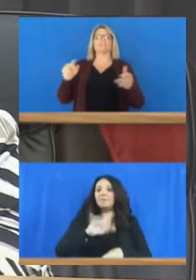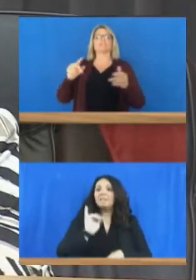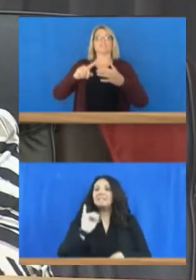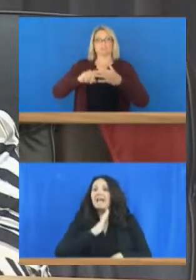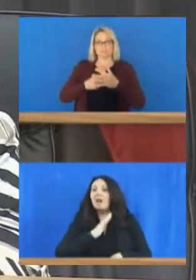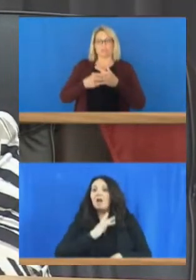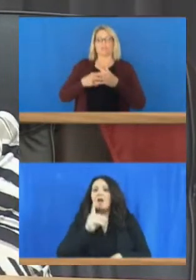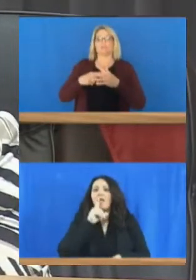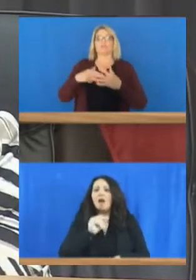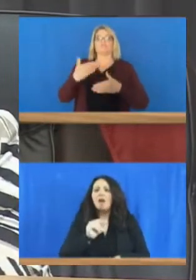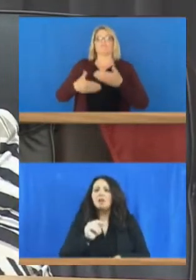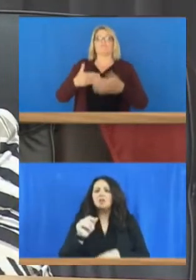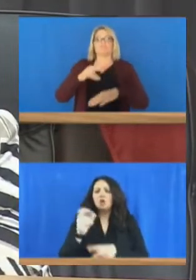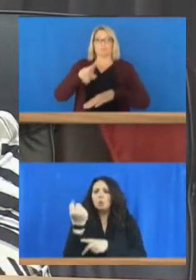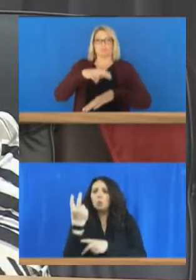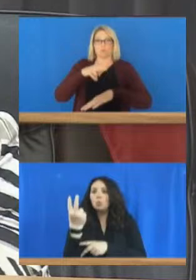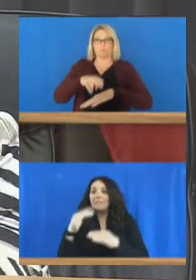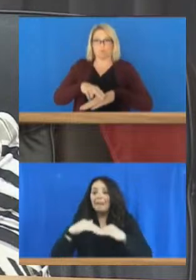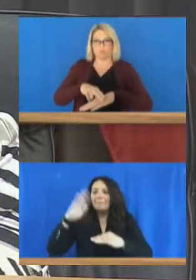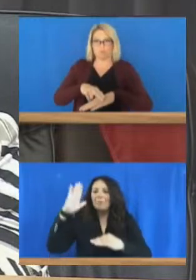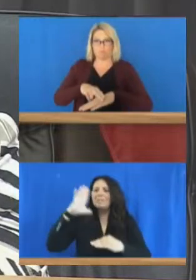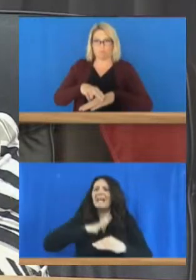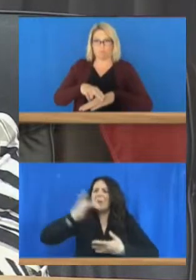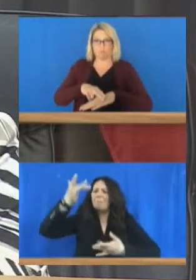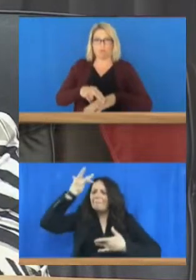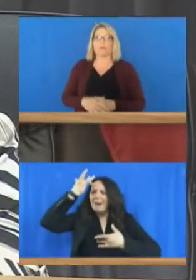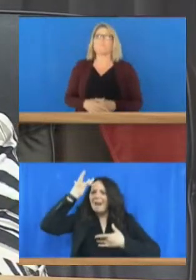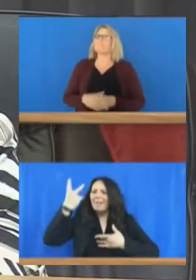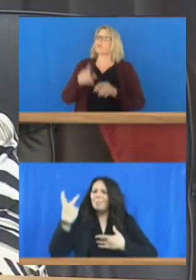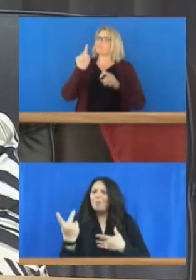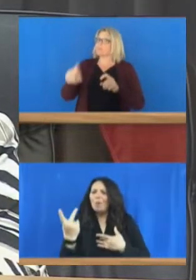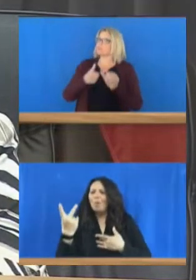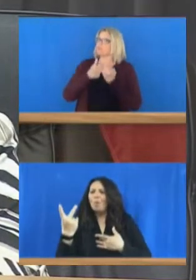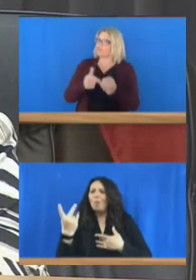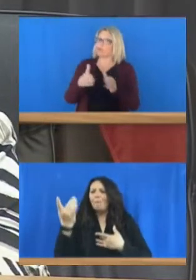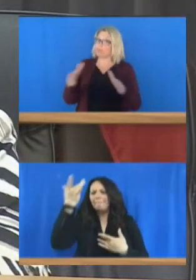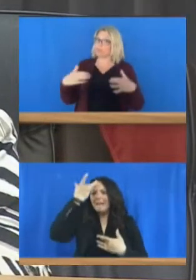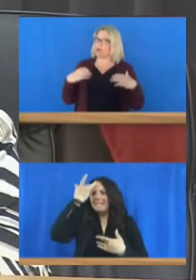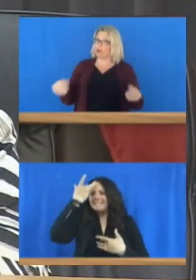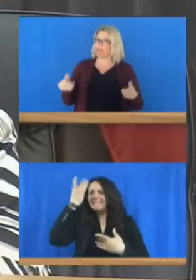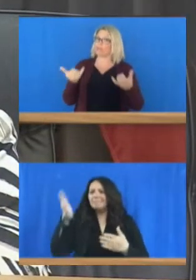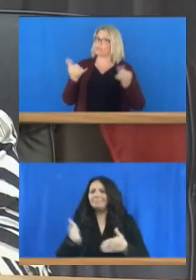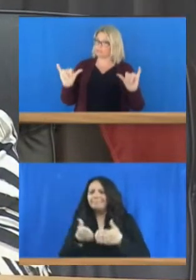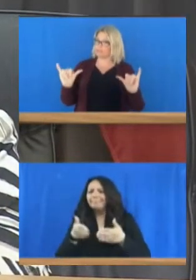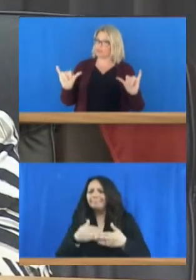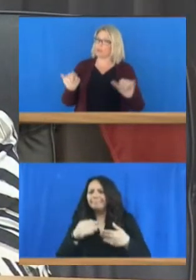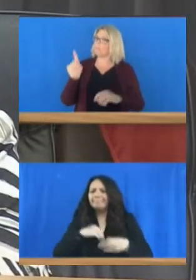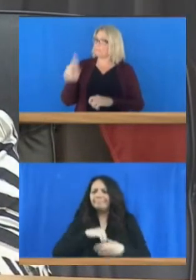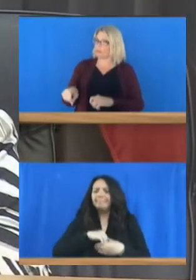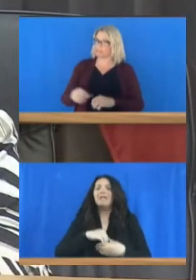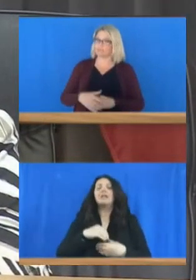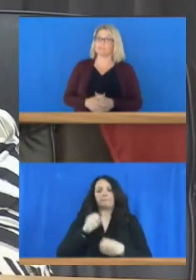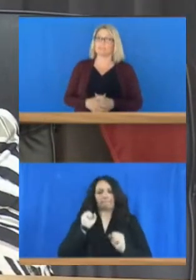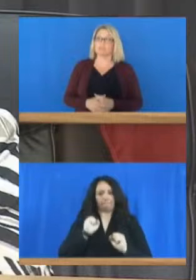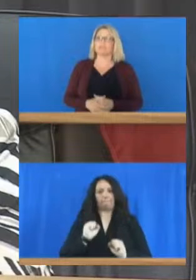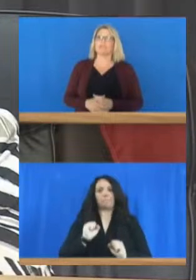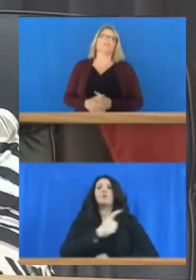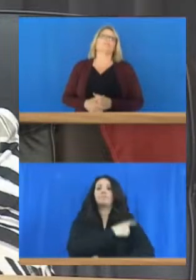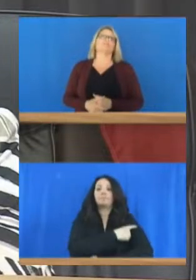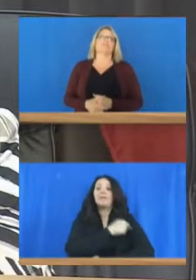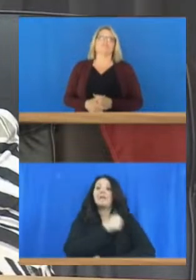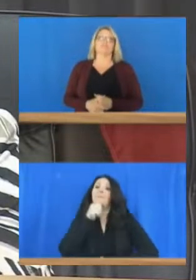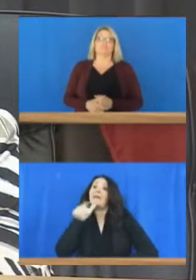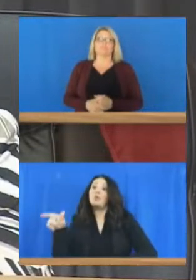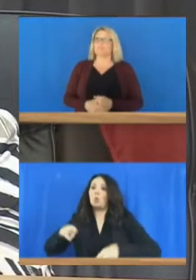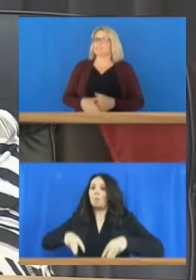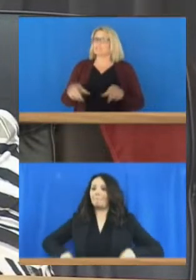COVID-19. And until our entire population is protected, we have to remain vigilant. Getting your first dose of the vaccine does not enable